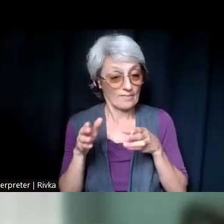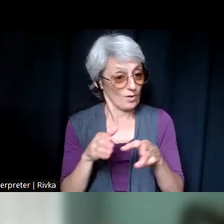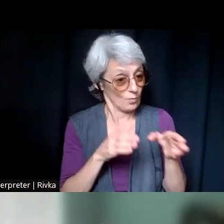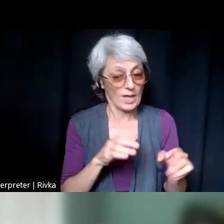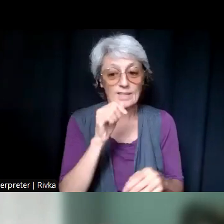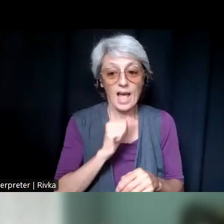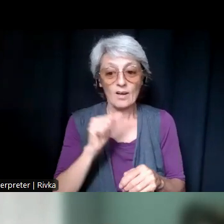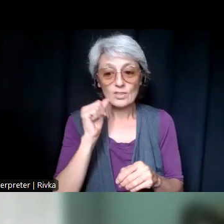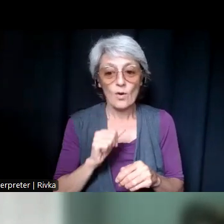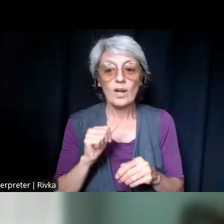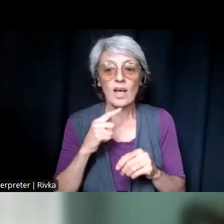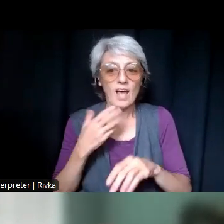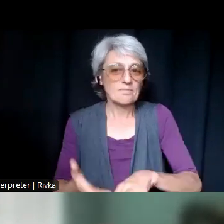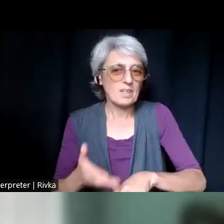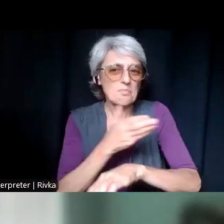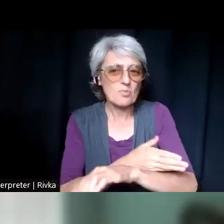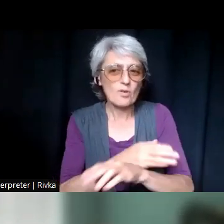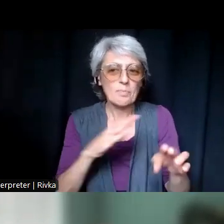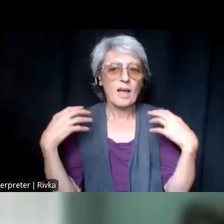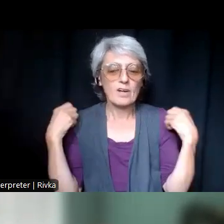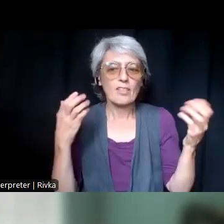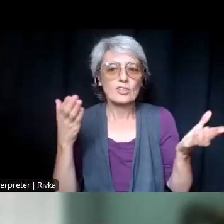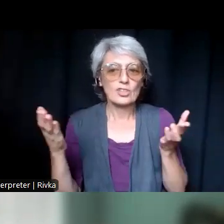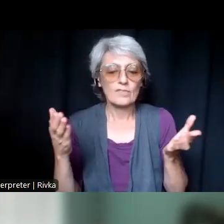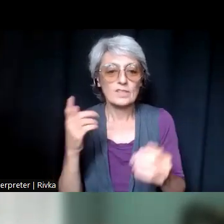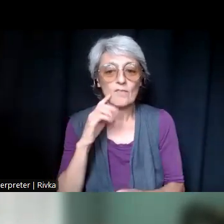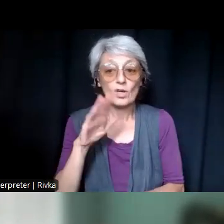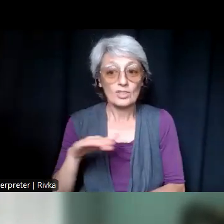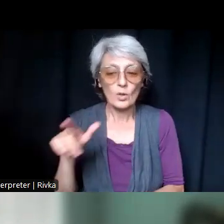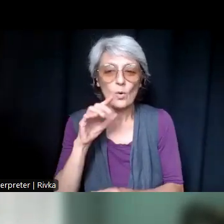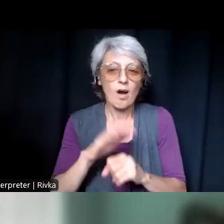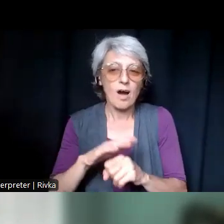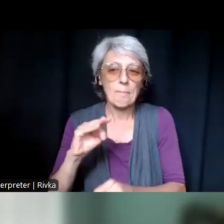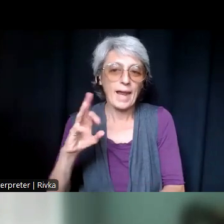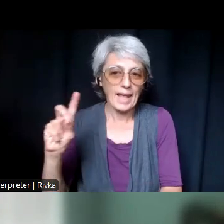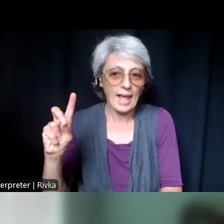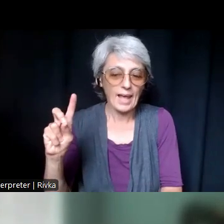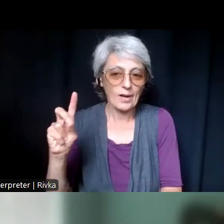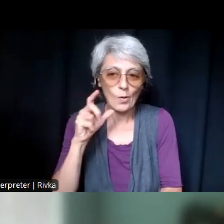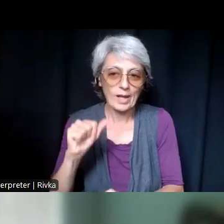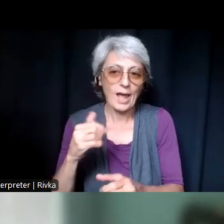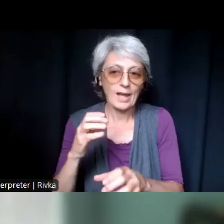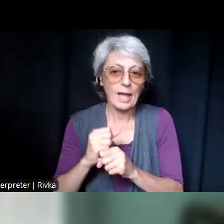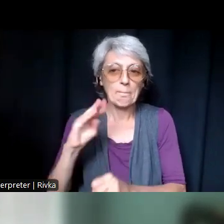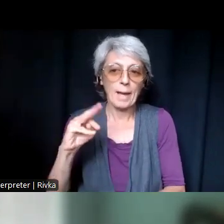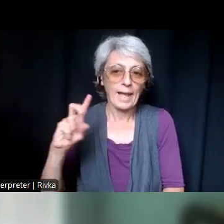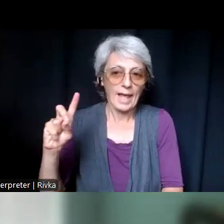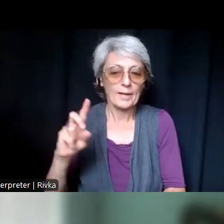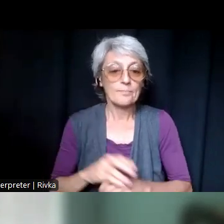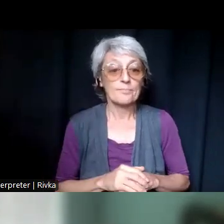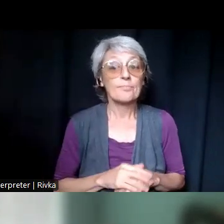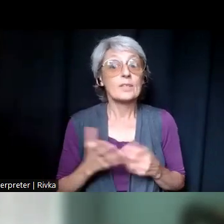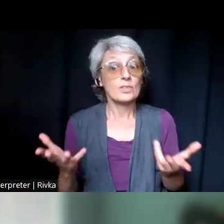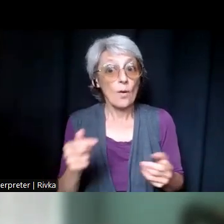has strengthened behavioral health services for Medicaid eligible children. So in Arizona, it's important